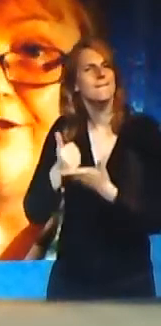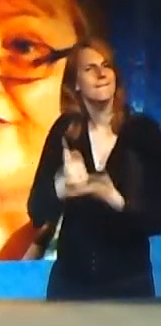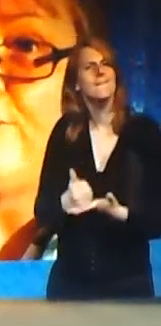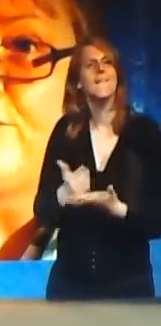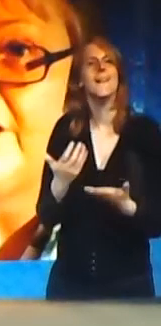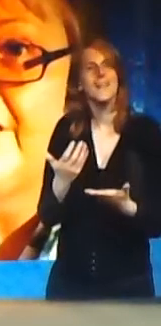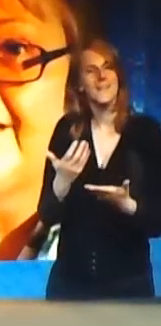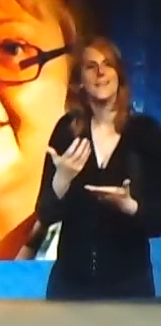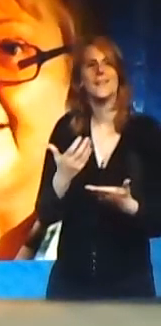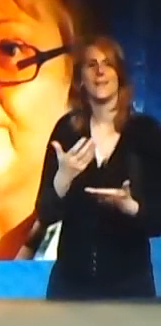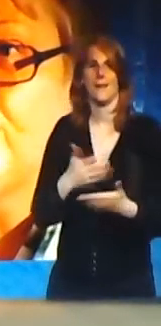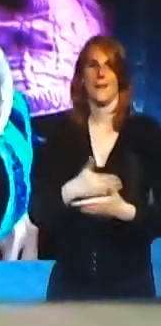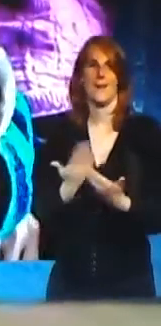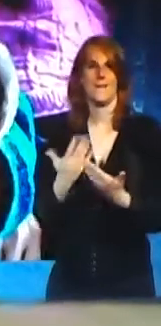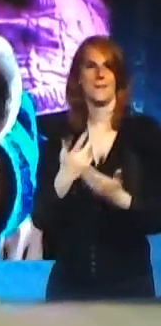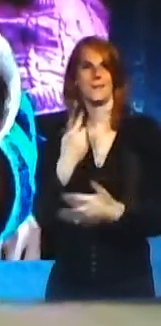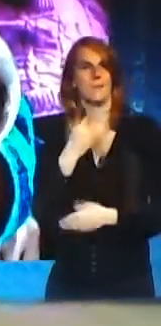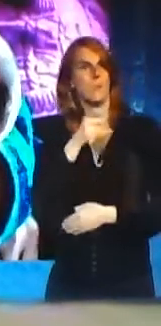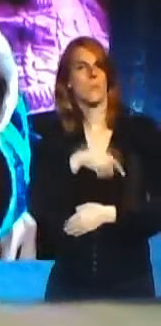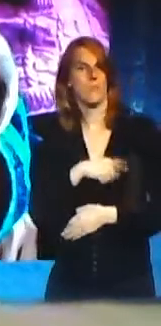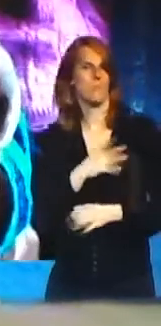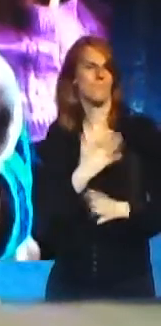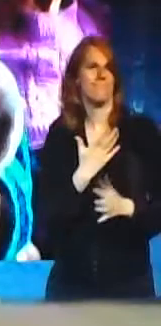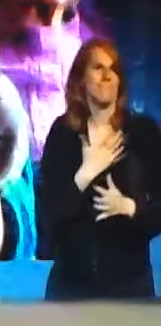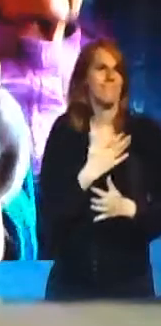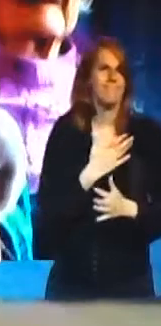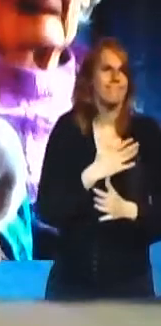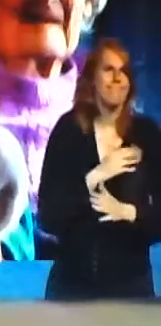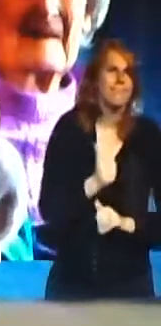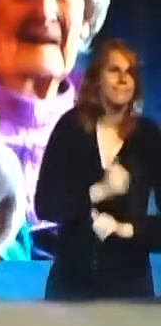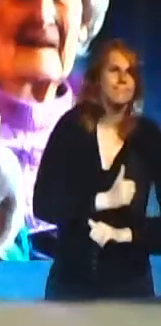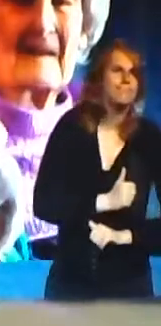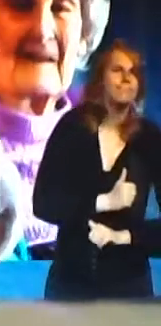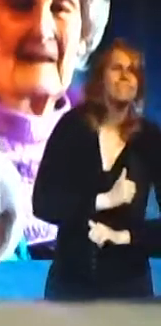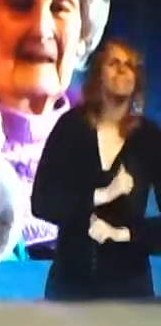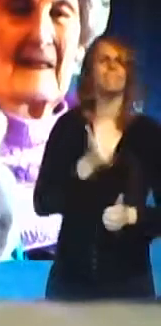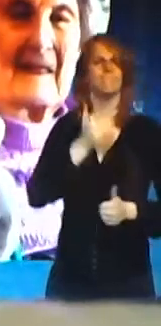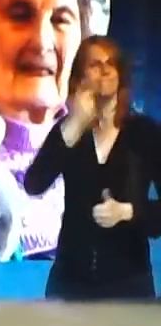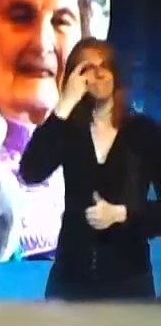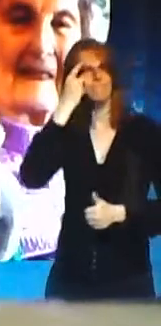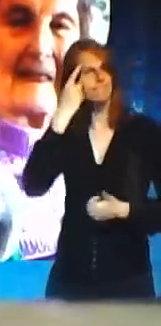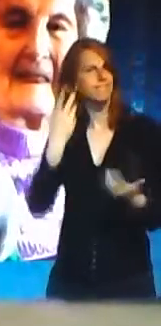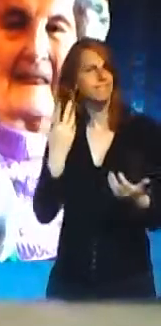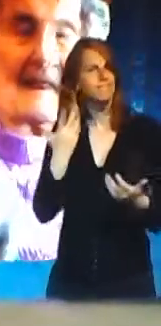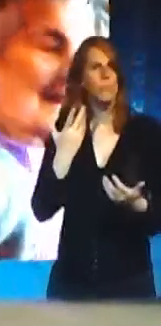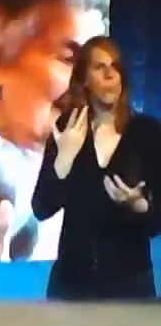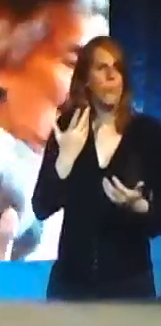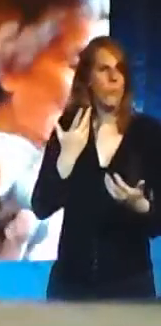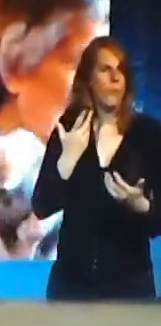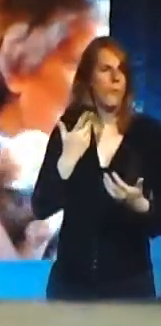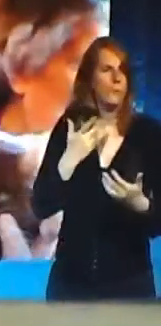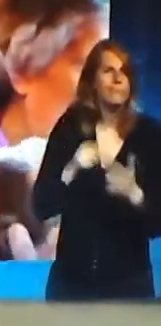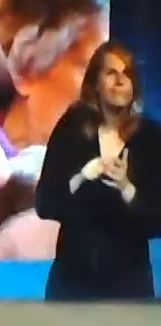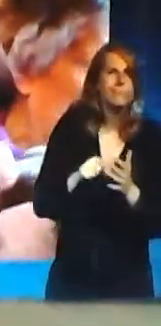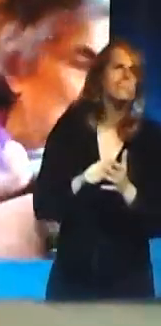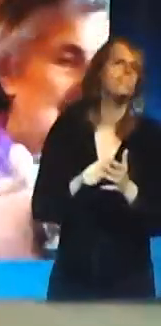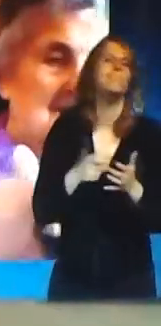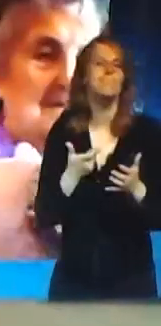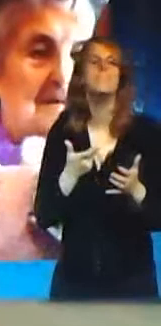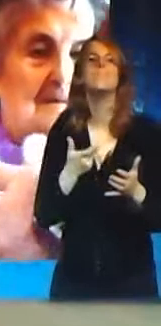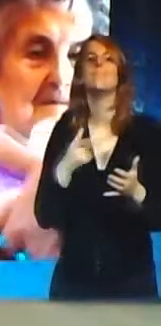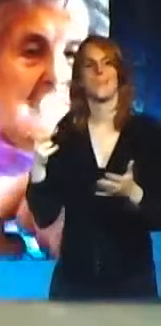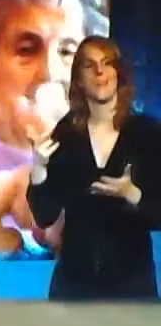is therapeutic in itself. So obviously for somebody that isn't as well, be that physically or mentally,